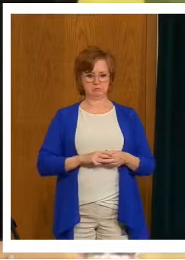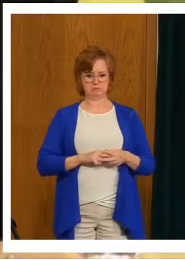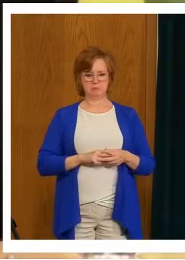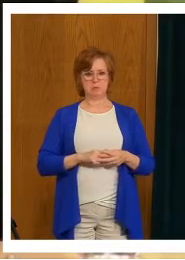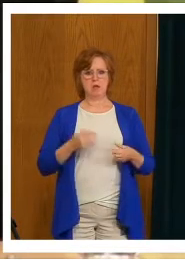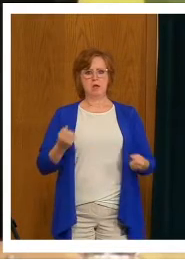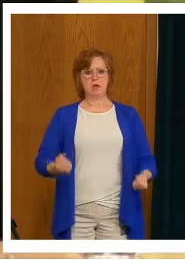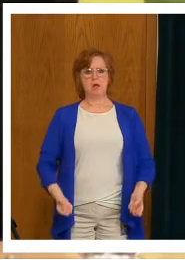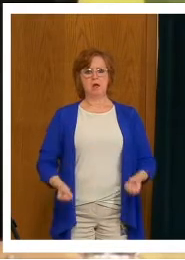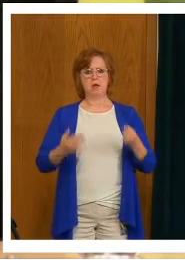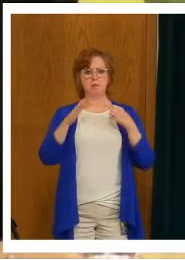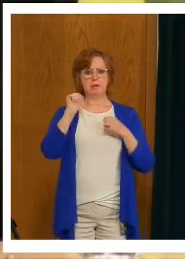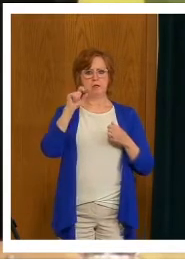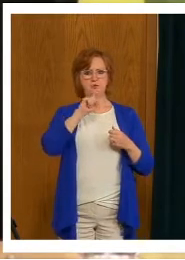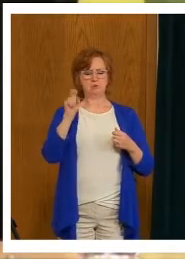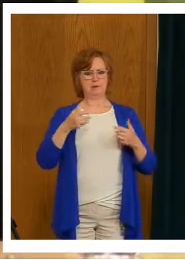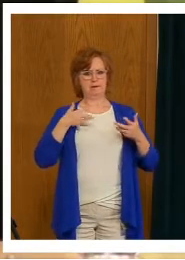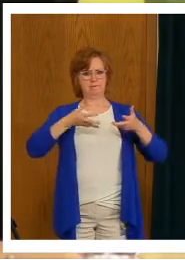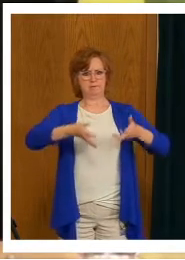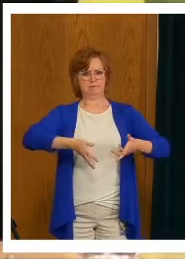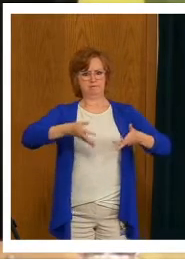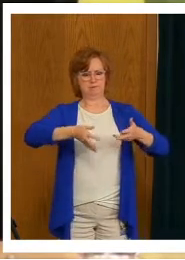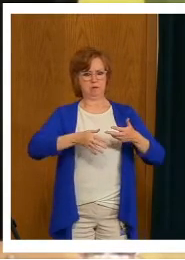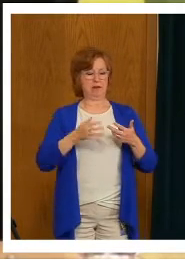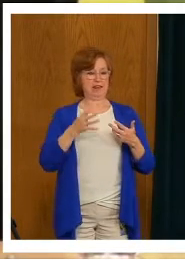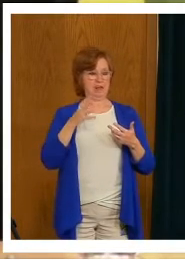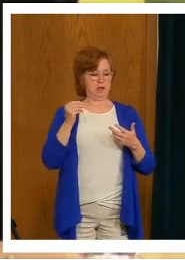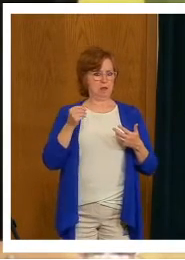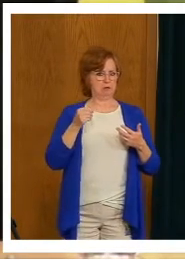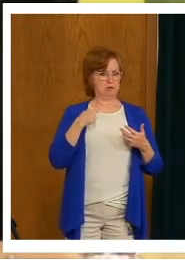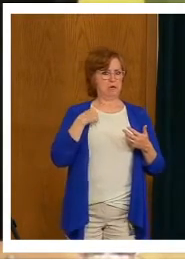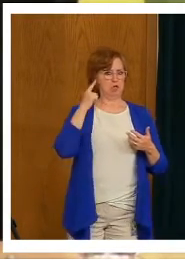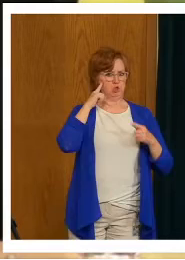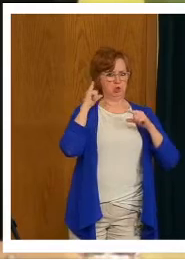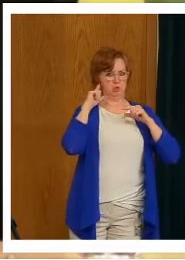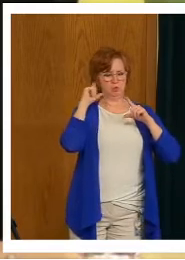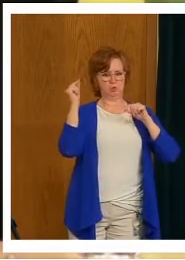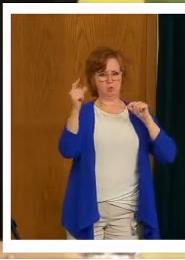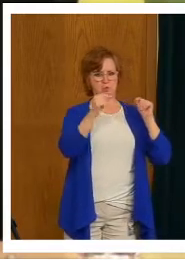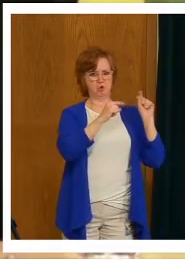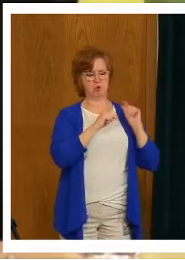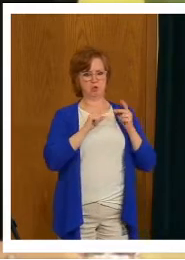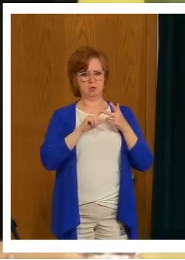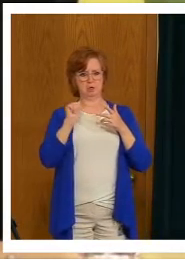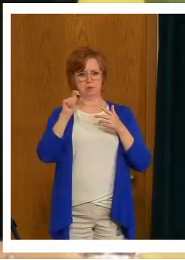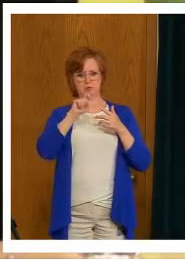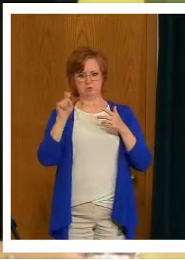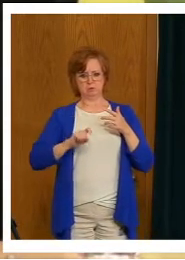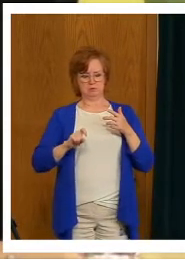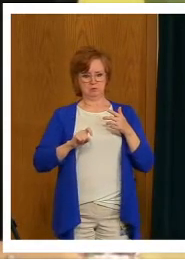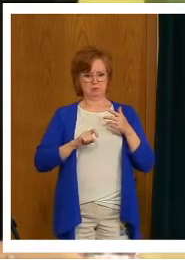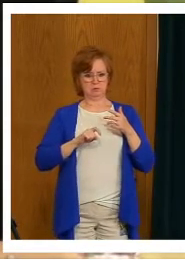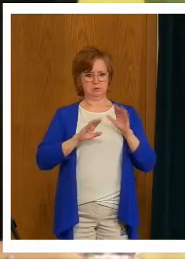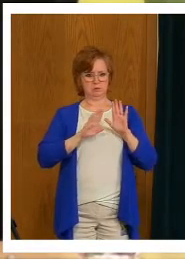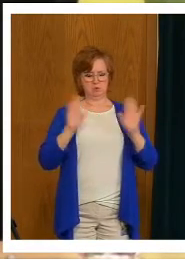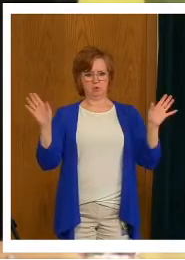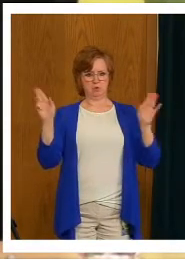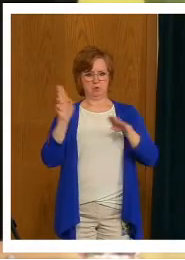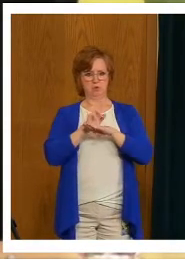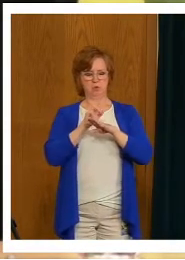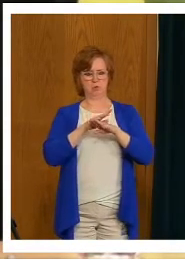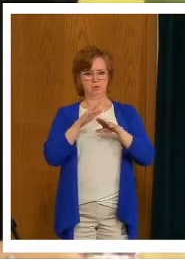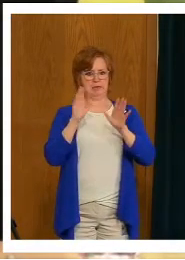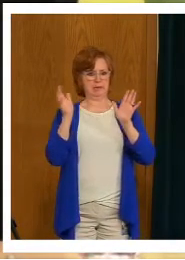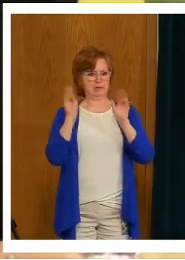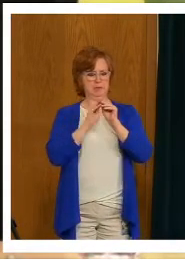AstraZeneca stockpile? And can you also confirm what I think I heard, which is that AstraZeneca is no longer being used in first